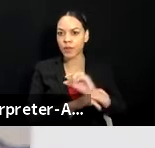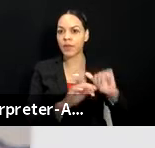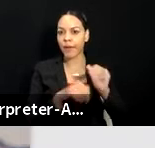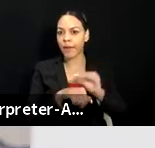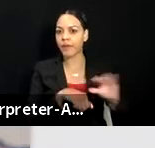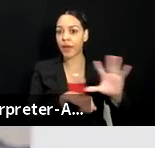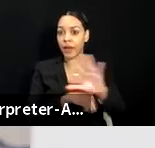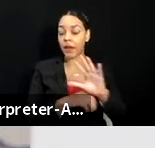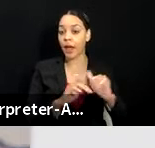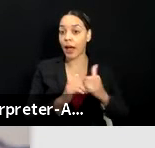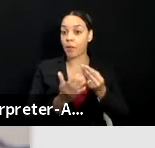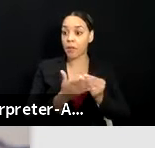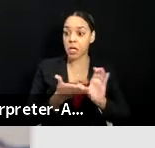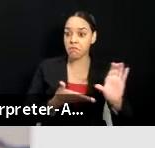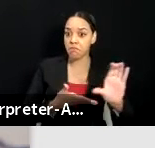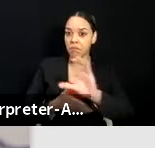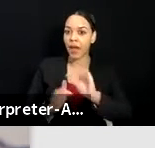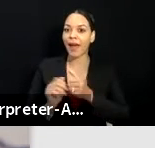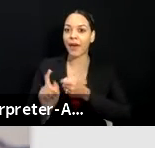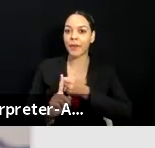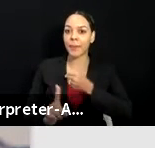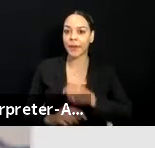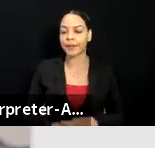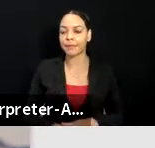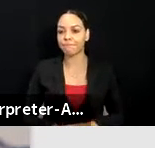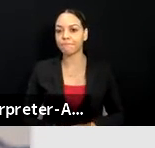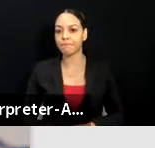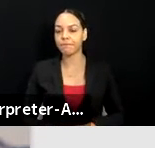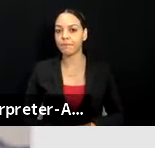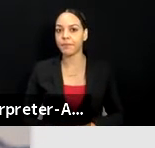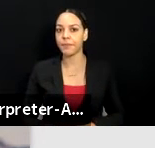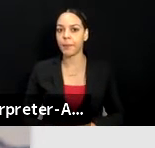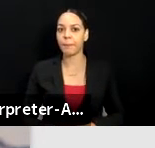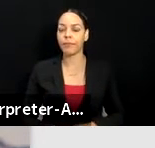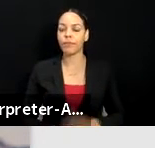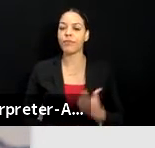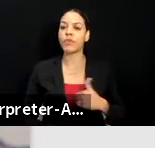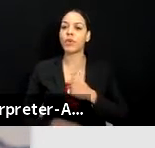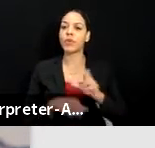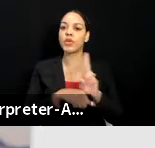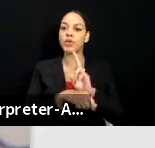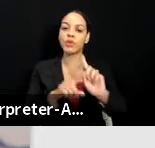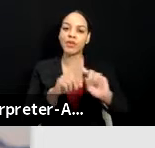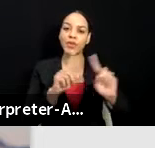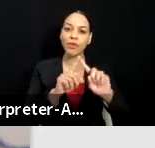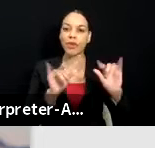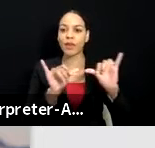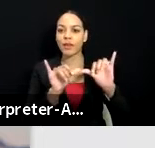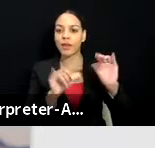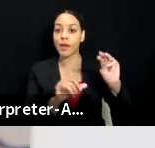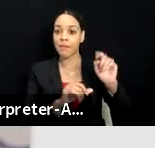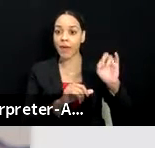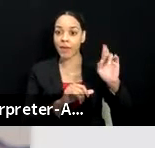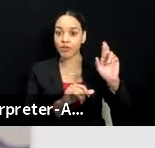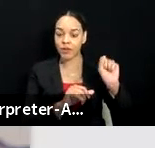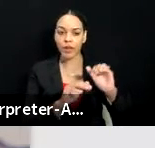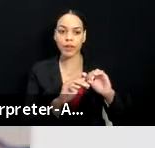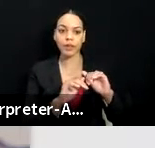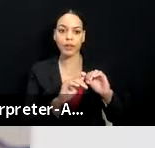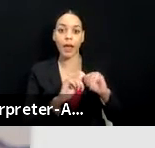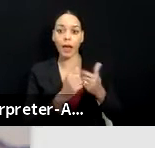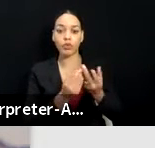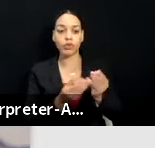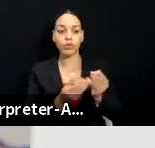that we provided, and we use different metrics, you know, to now like did to use to distribute the